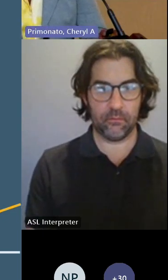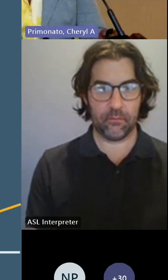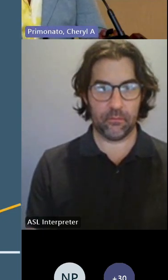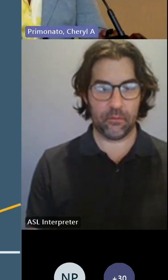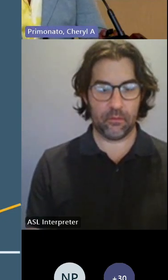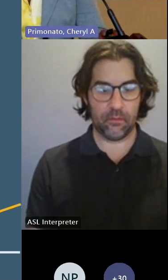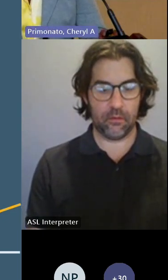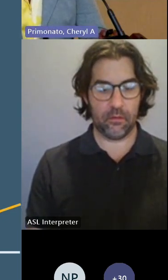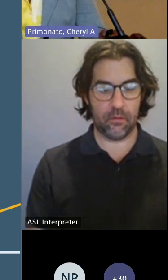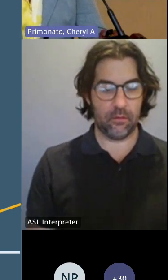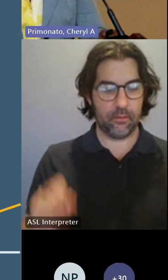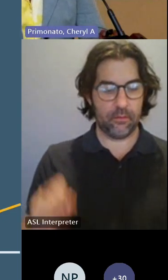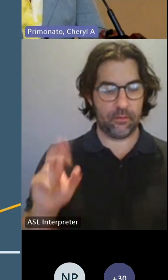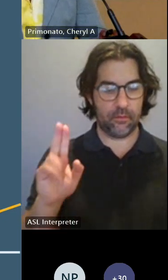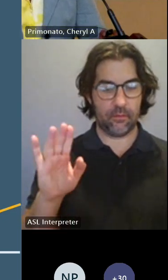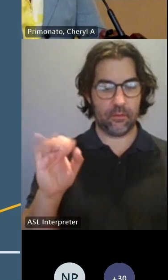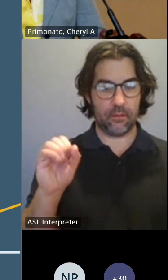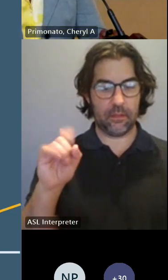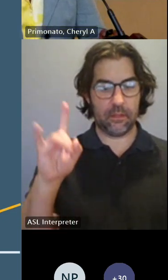Subsidies for the